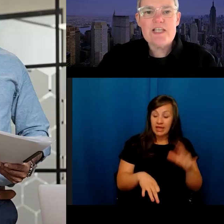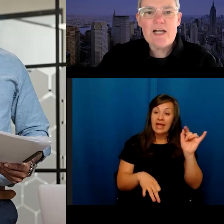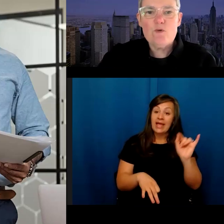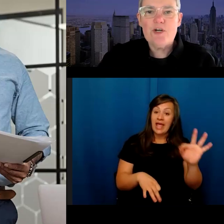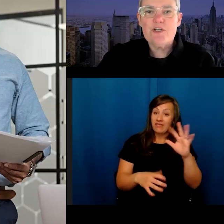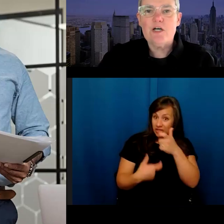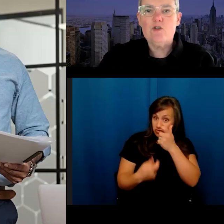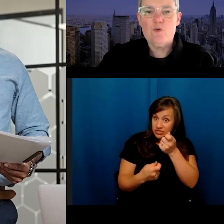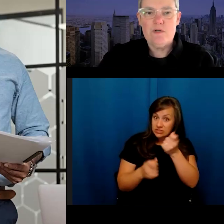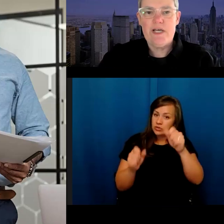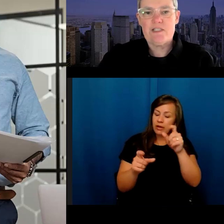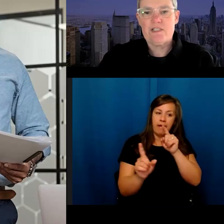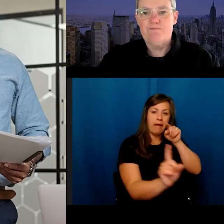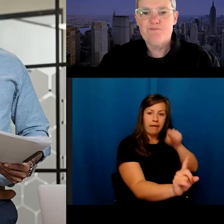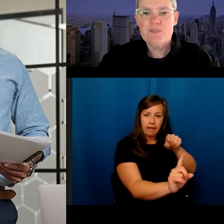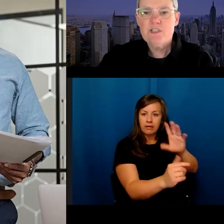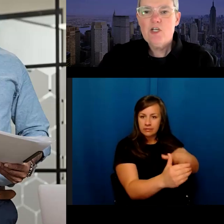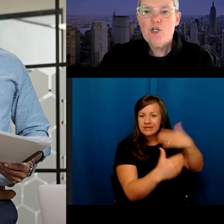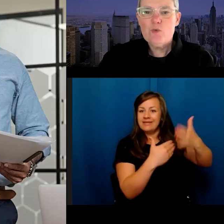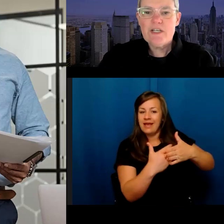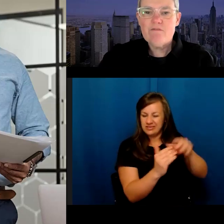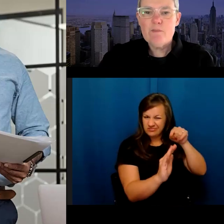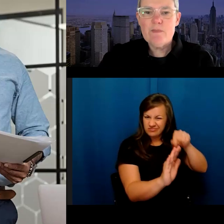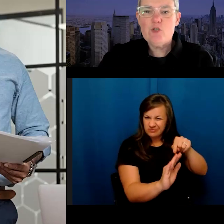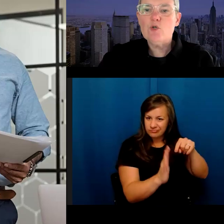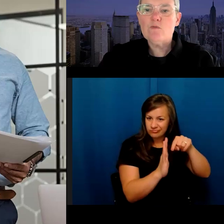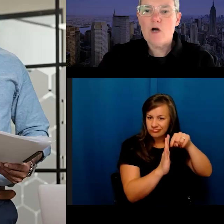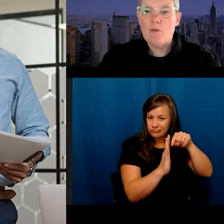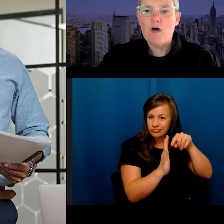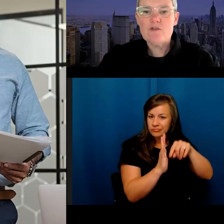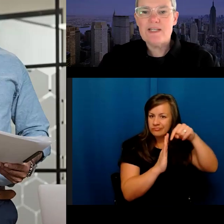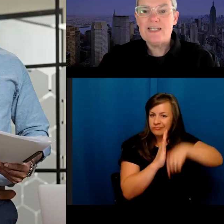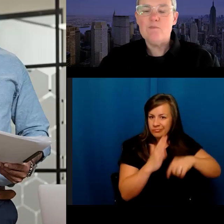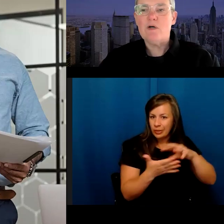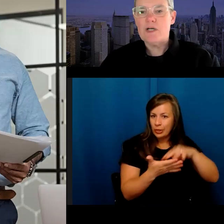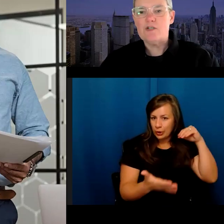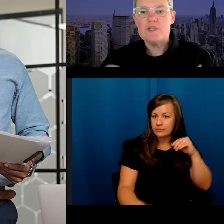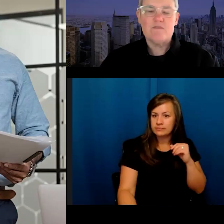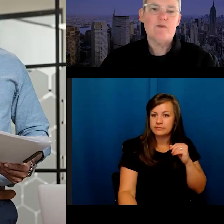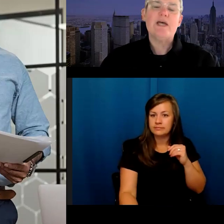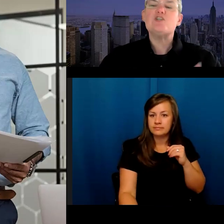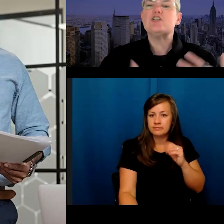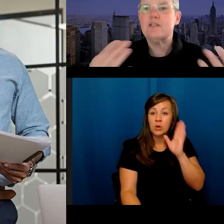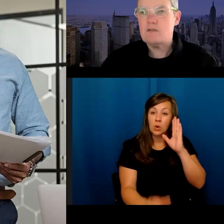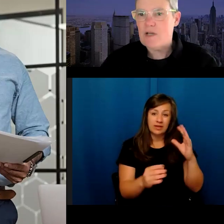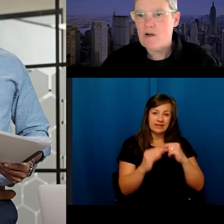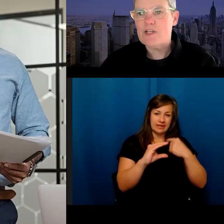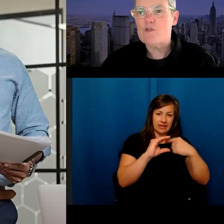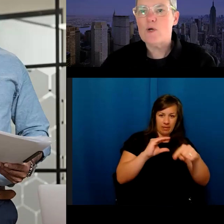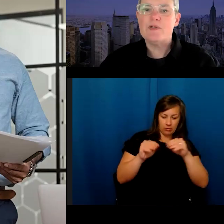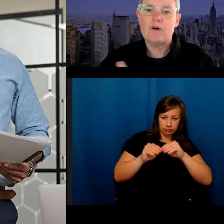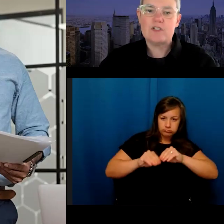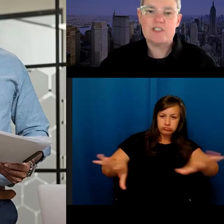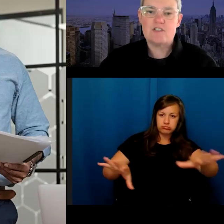you'll know exactly where to go next. You will also get an email later with this information. Like